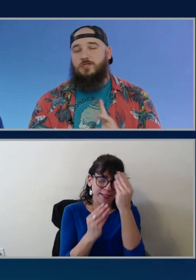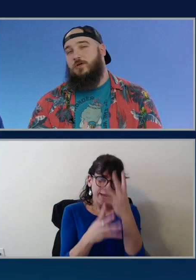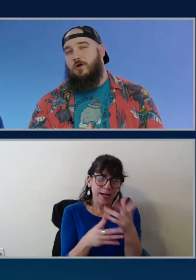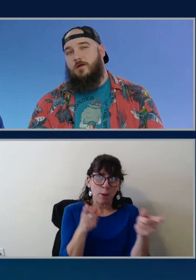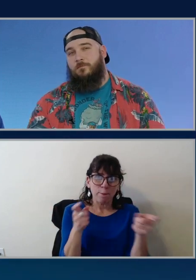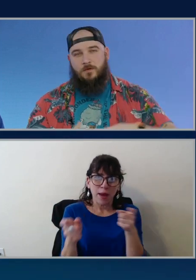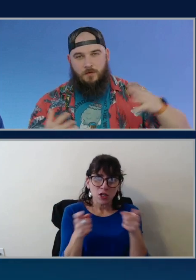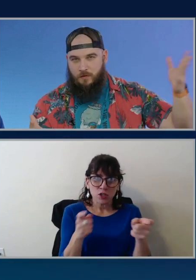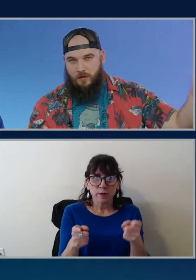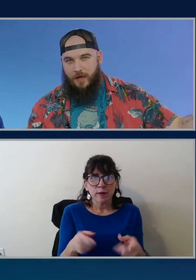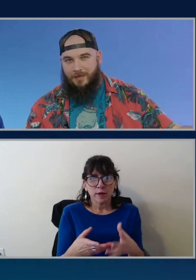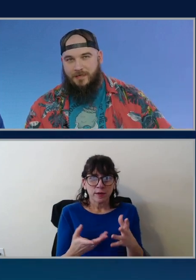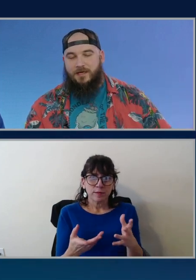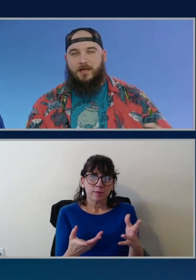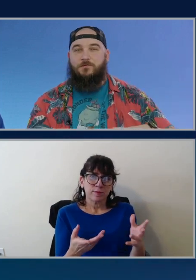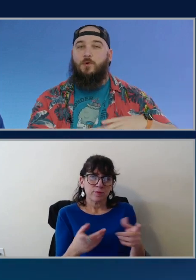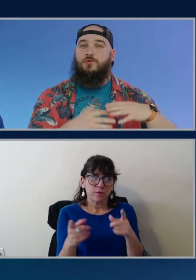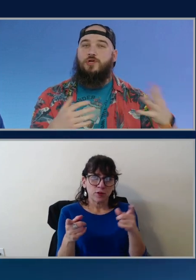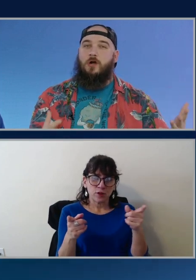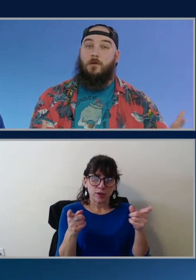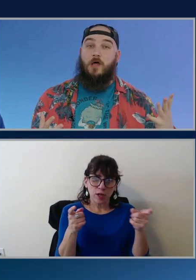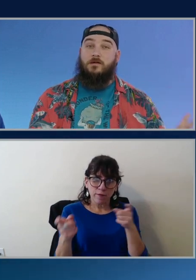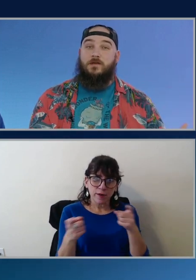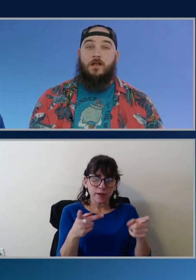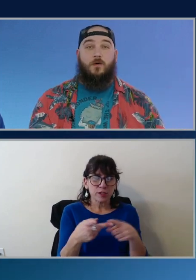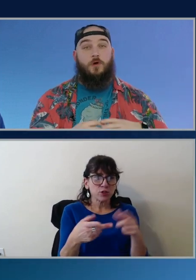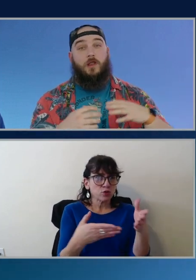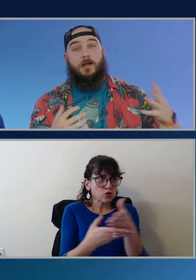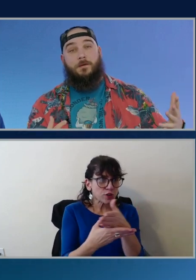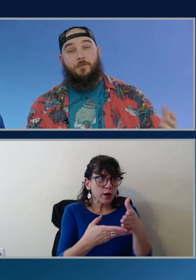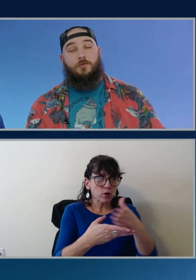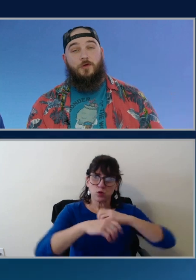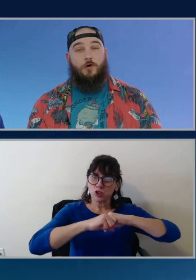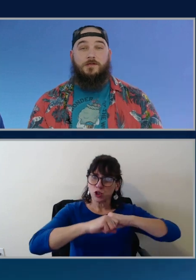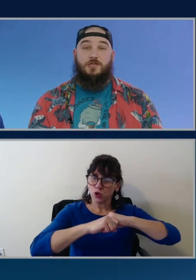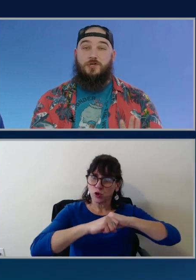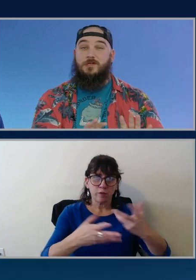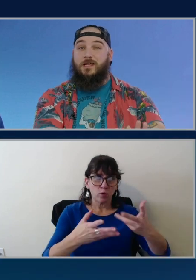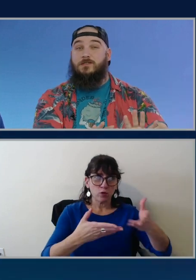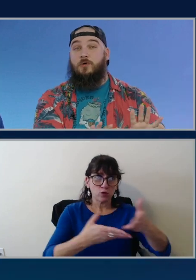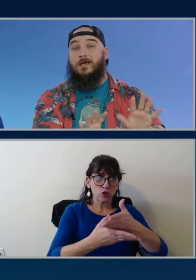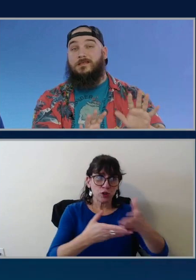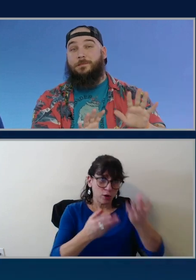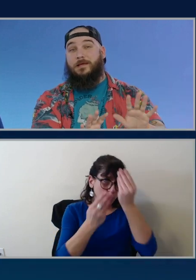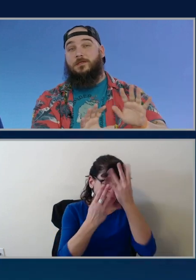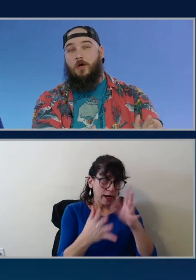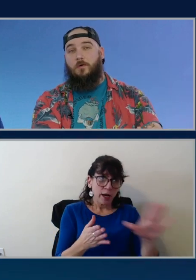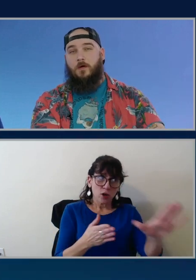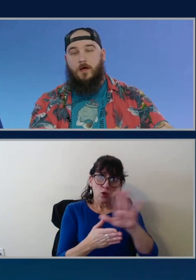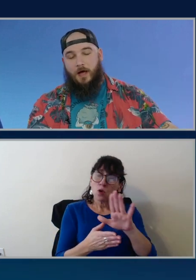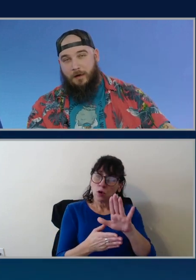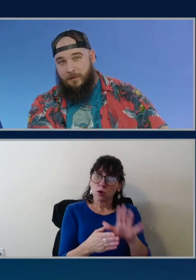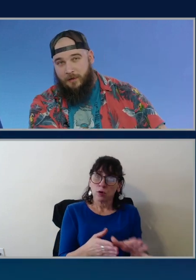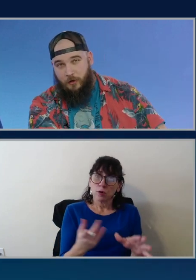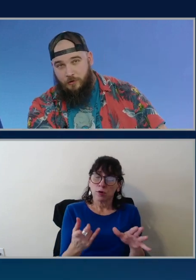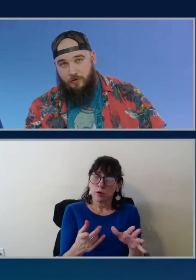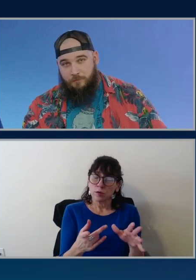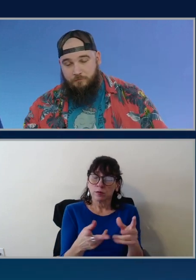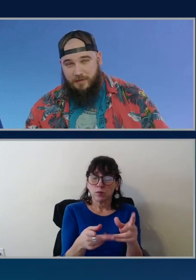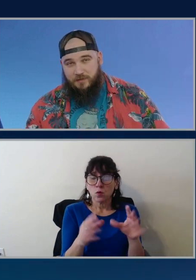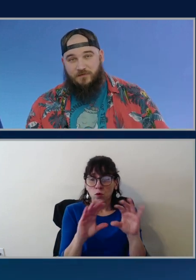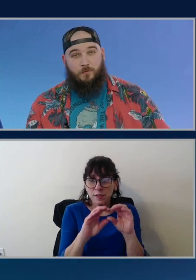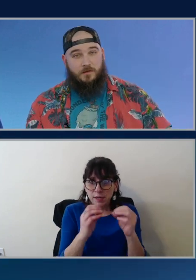sharing to security. As I said, if you want to share up a lot of data with a lot of people within your organization, Data Zone is the place to go. I'm not going to go